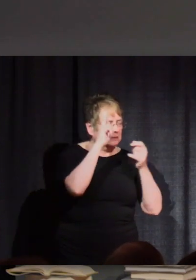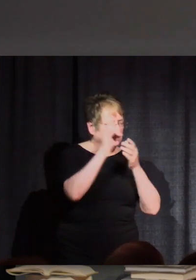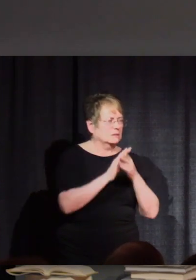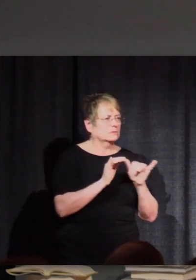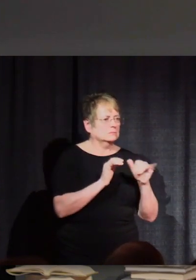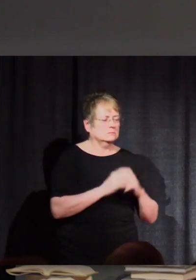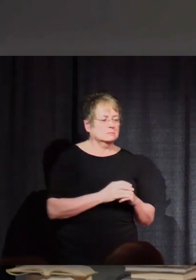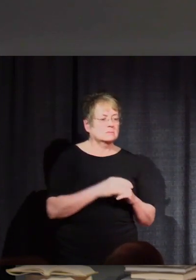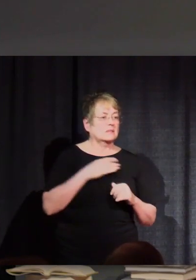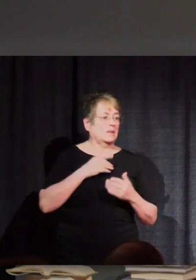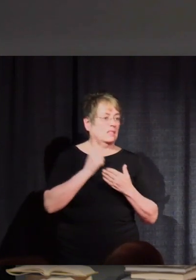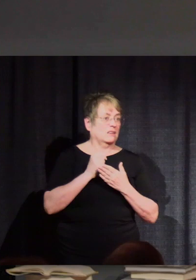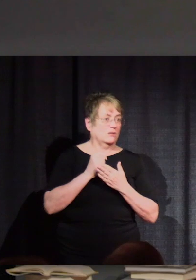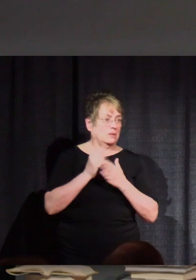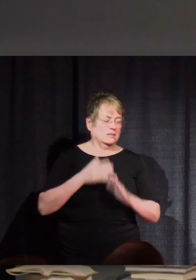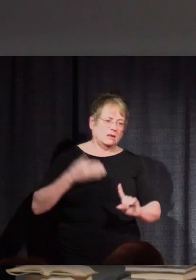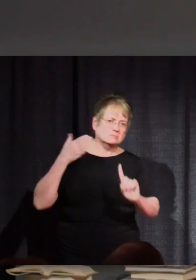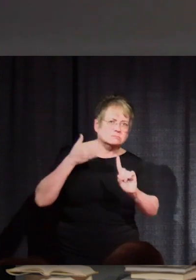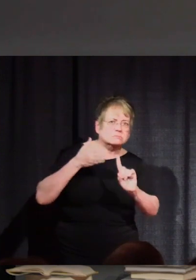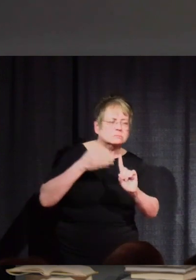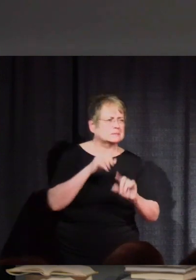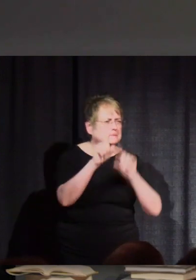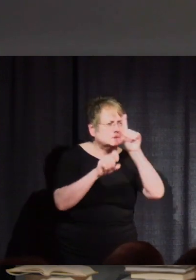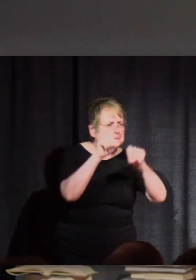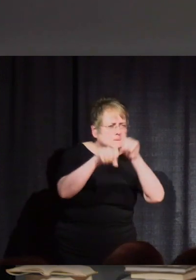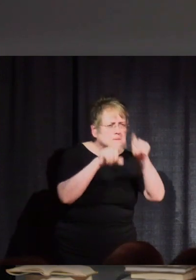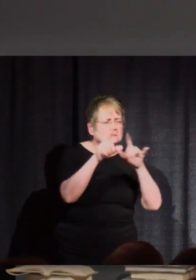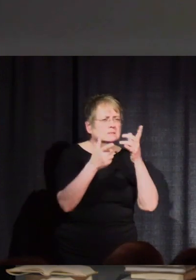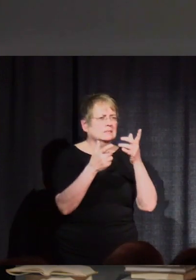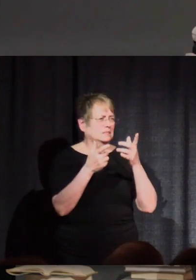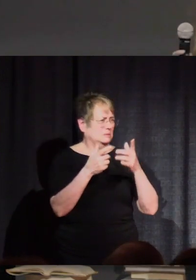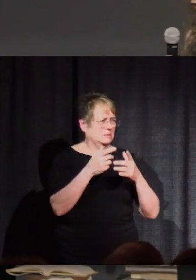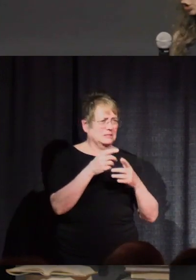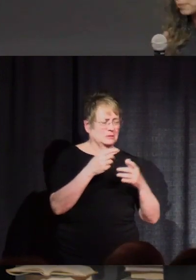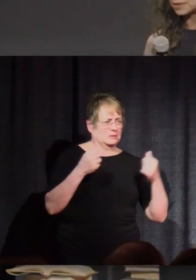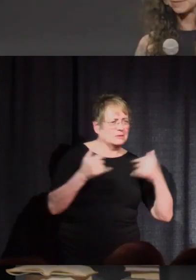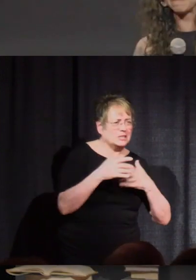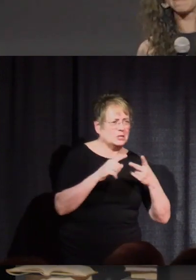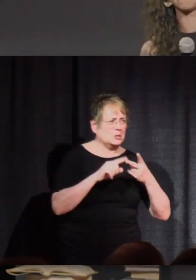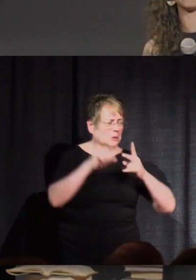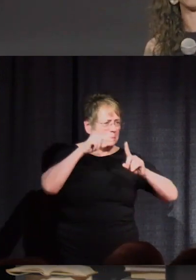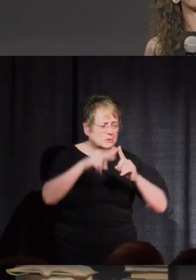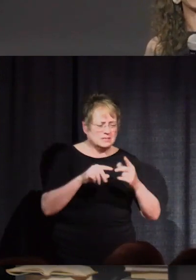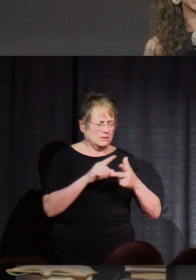I frequented my therapist with challenging thoughts about fear, perception, and relationships.